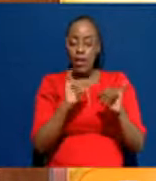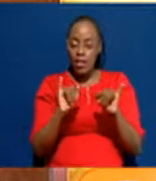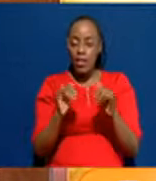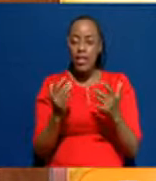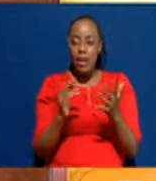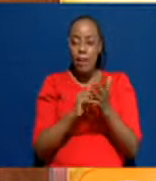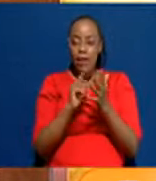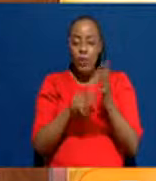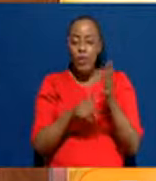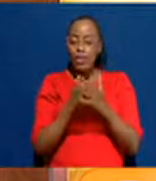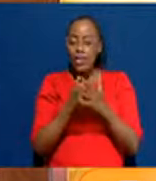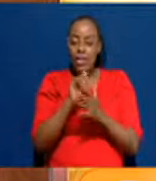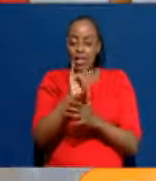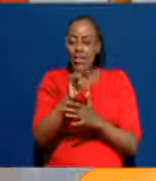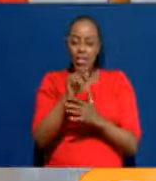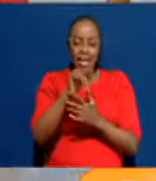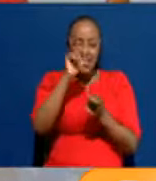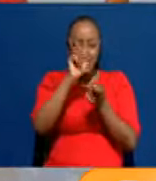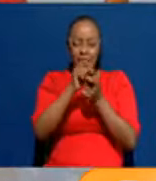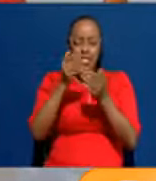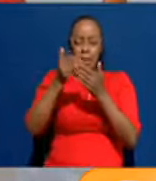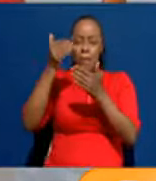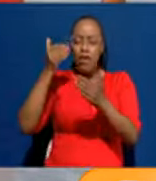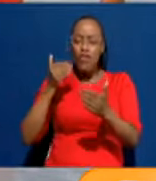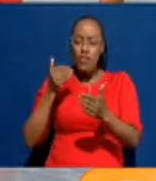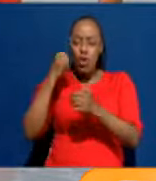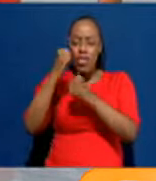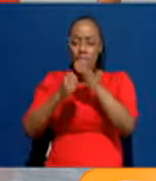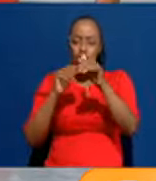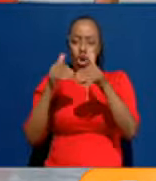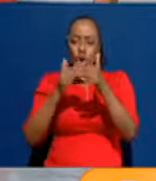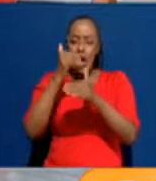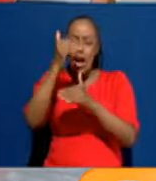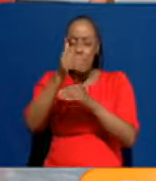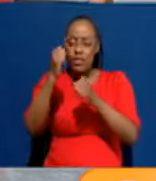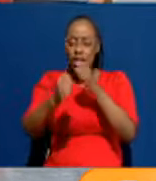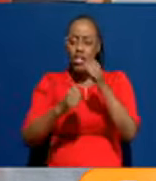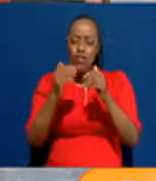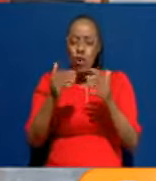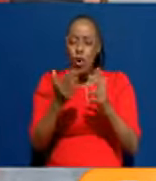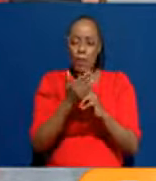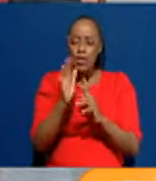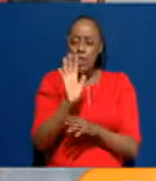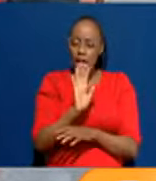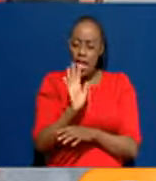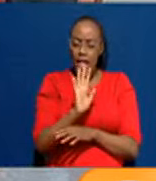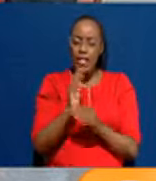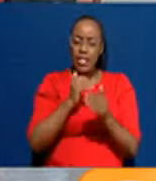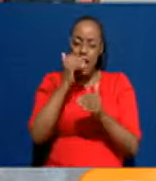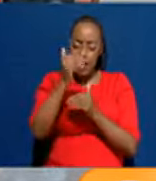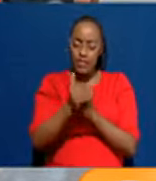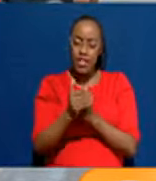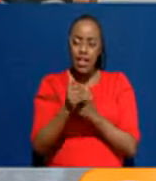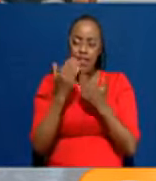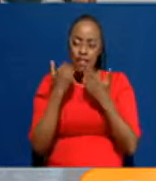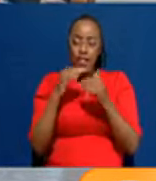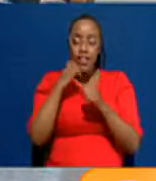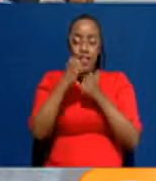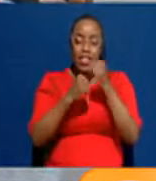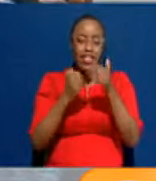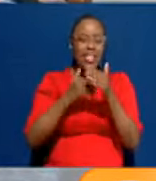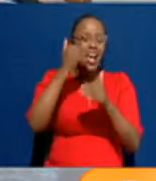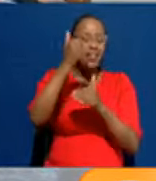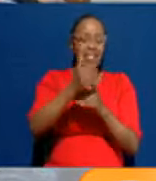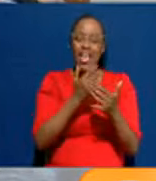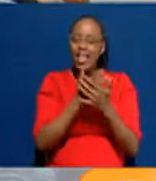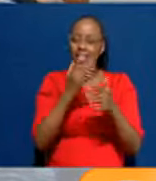you just accept it. So do they test you before a race, after a race, in between? Absolutely, yes. Hmm? Before the race, after the